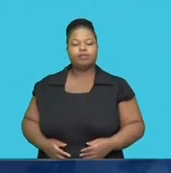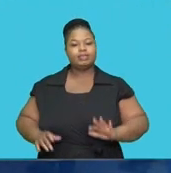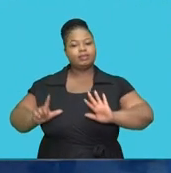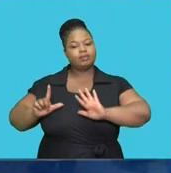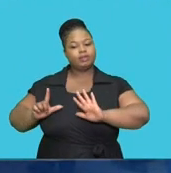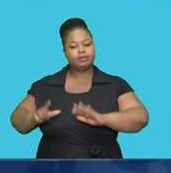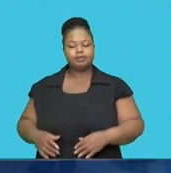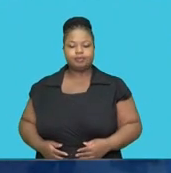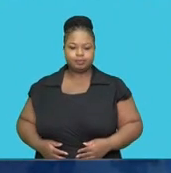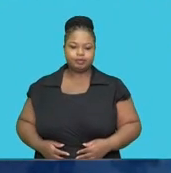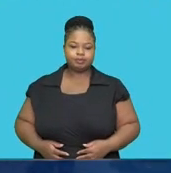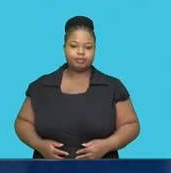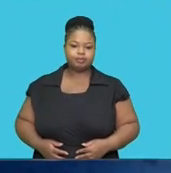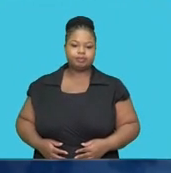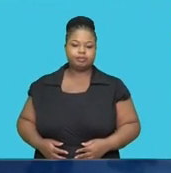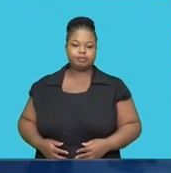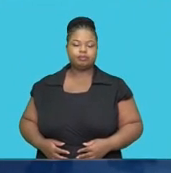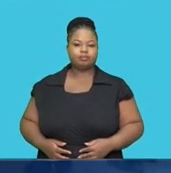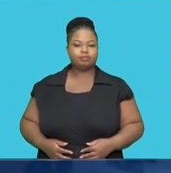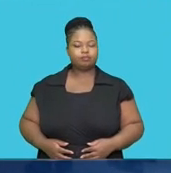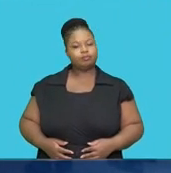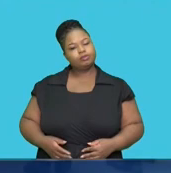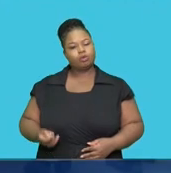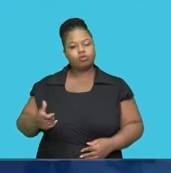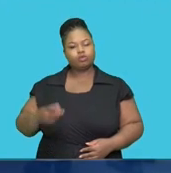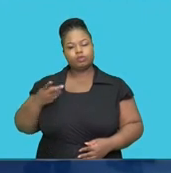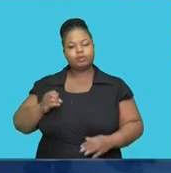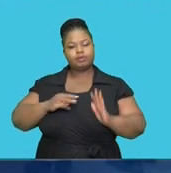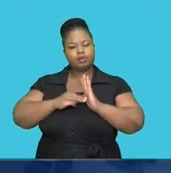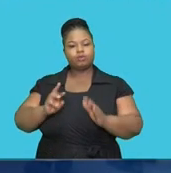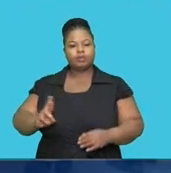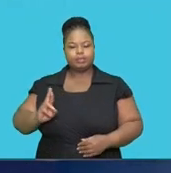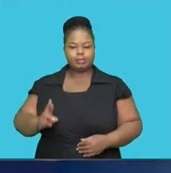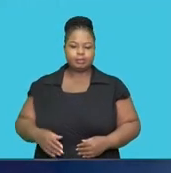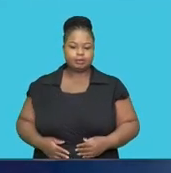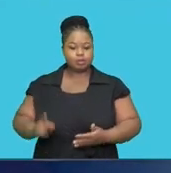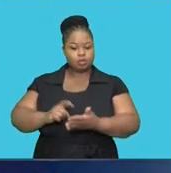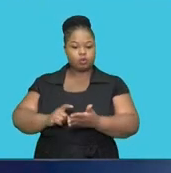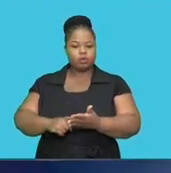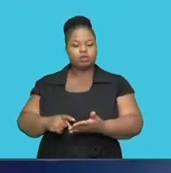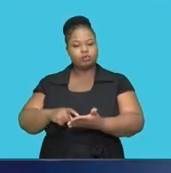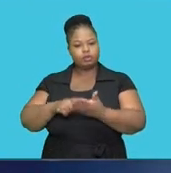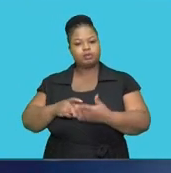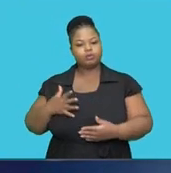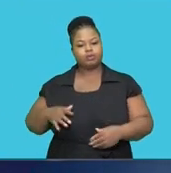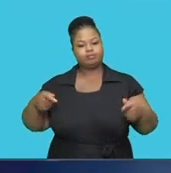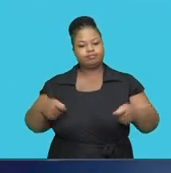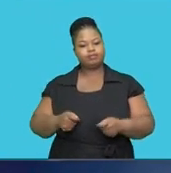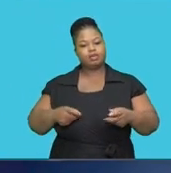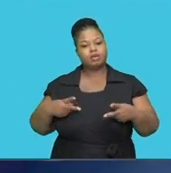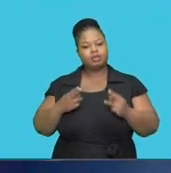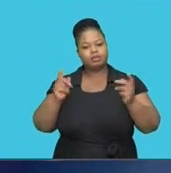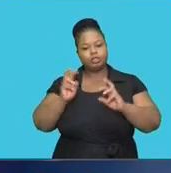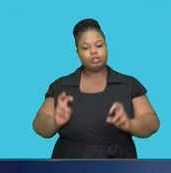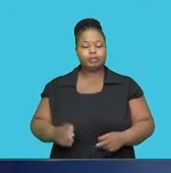them, so it's plus 20 million rand that we are going to cut. It is